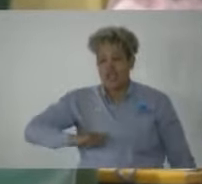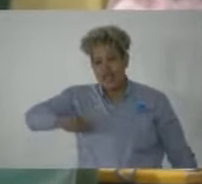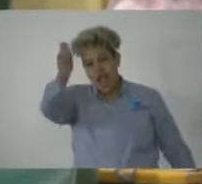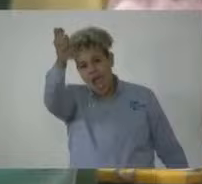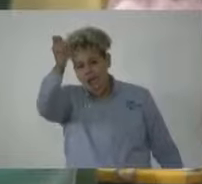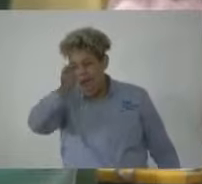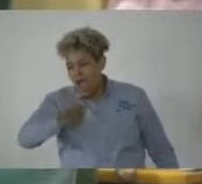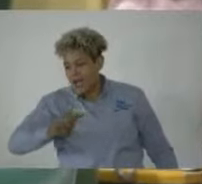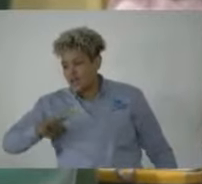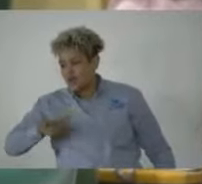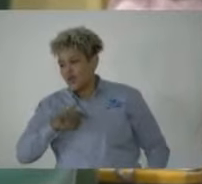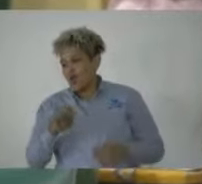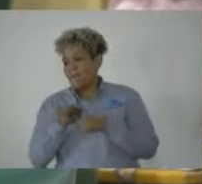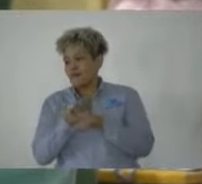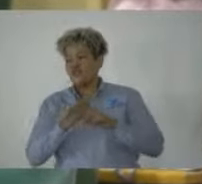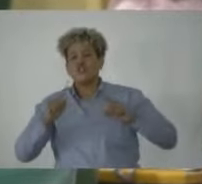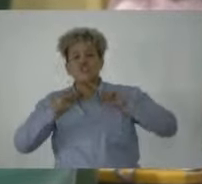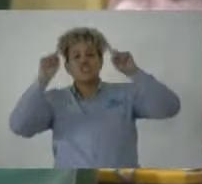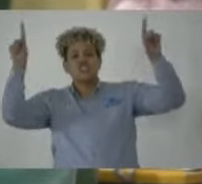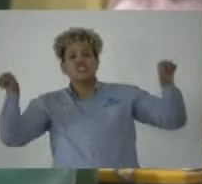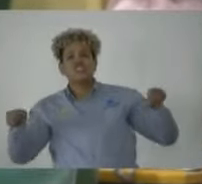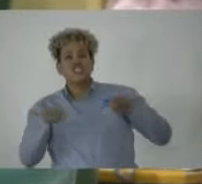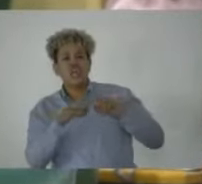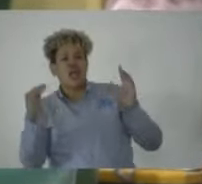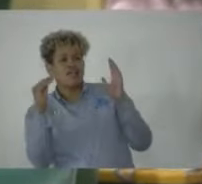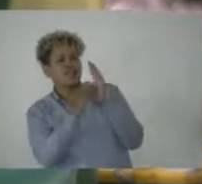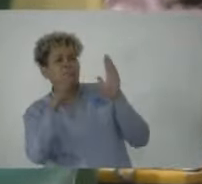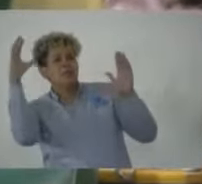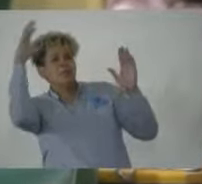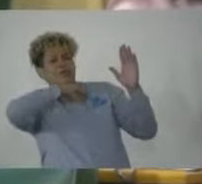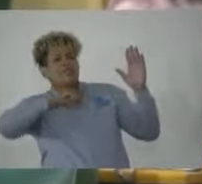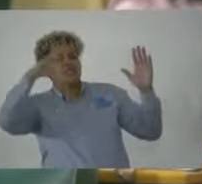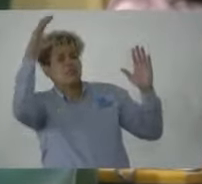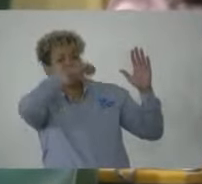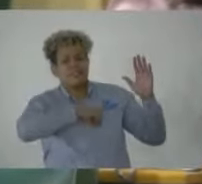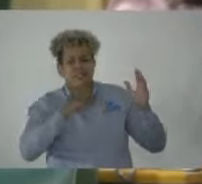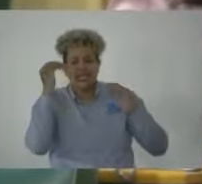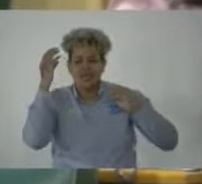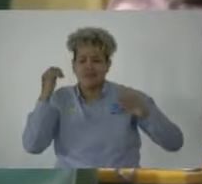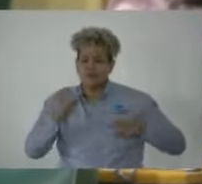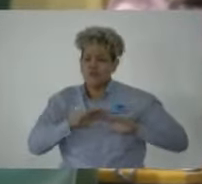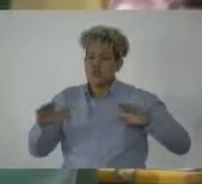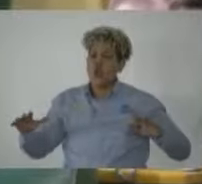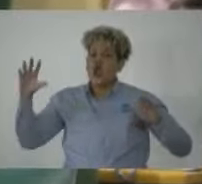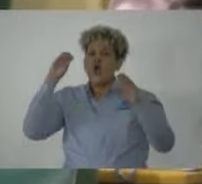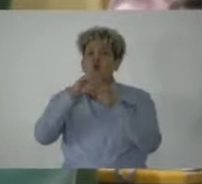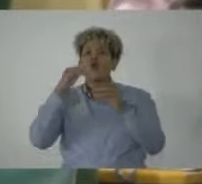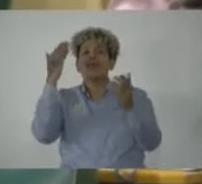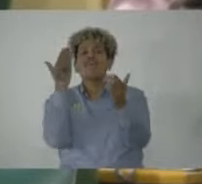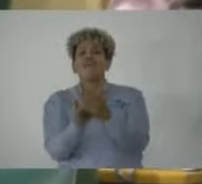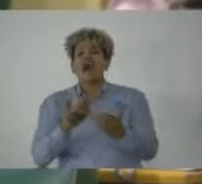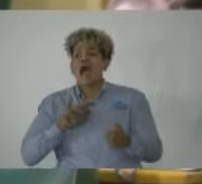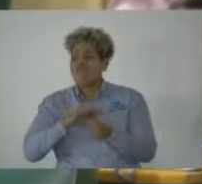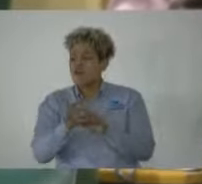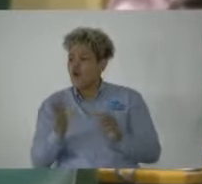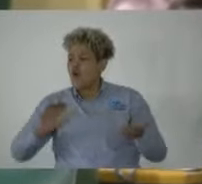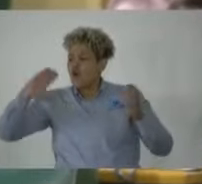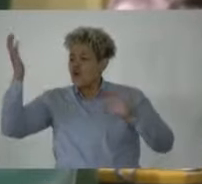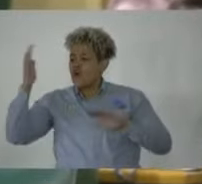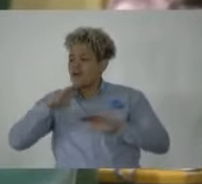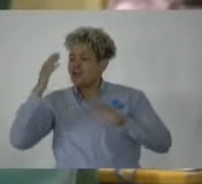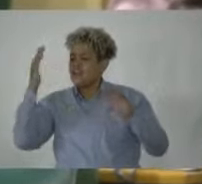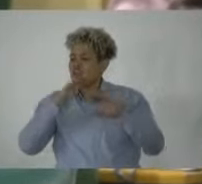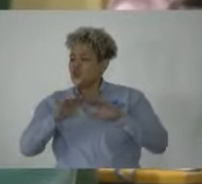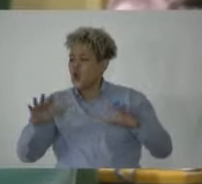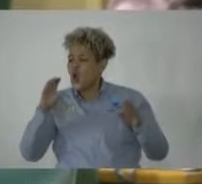with producing charts that don't include relevant years, don't include the fact that there's a COVID crisis, don't include